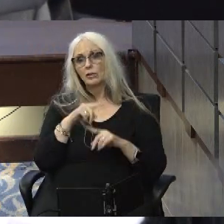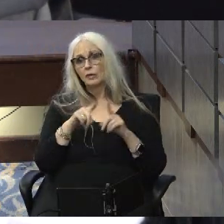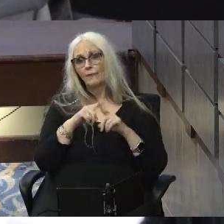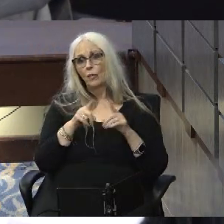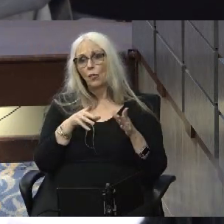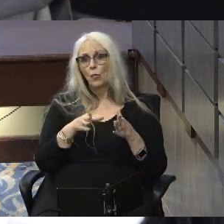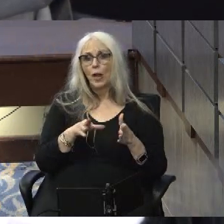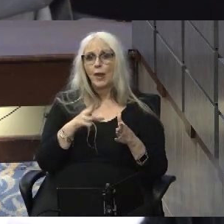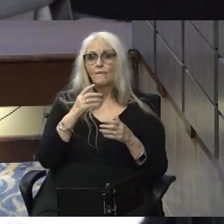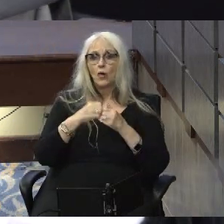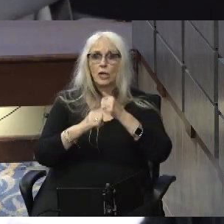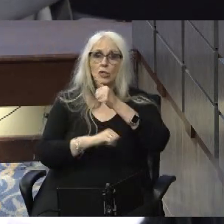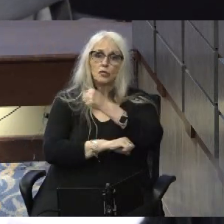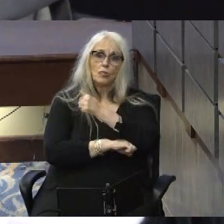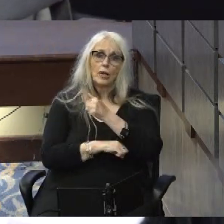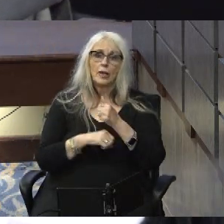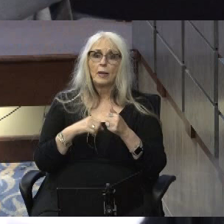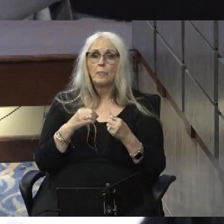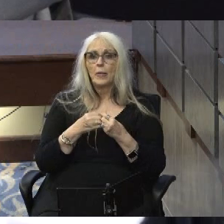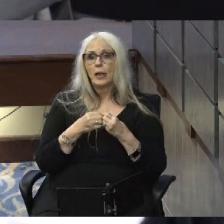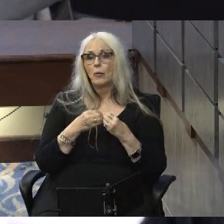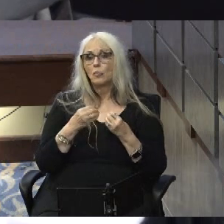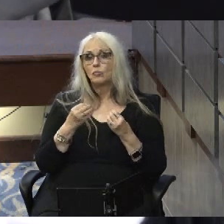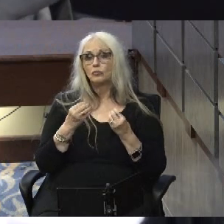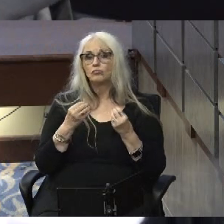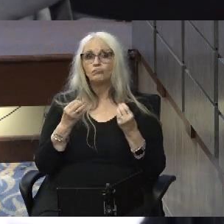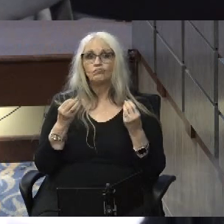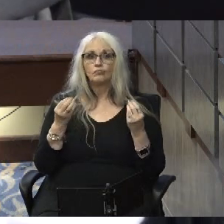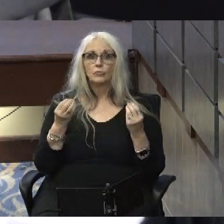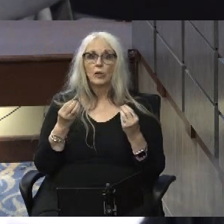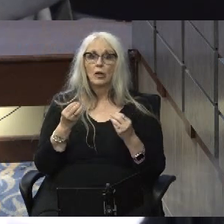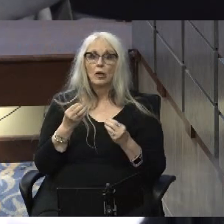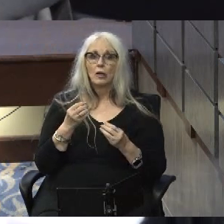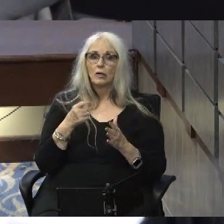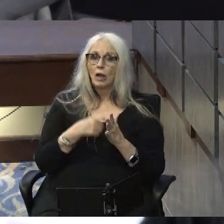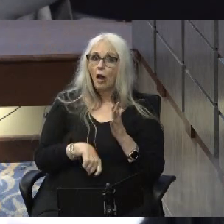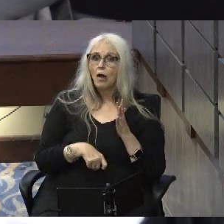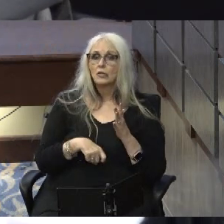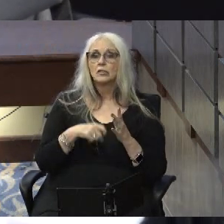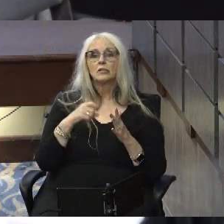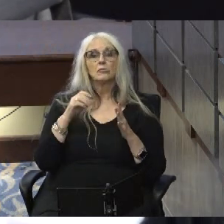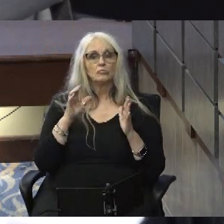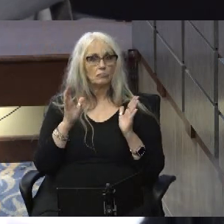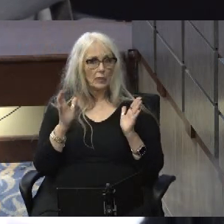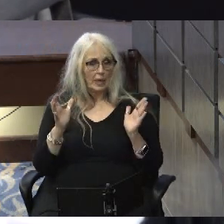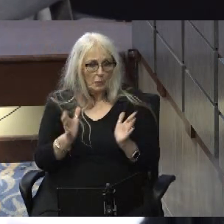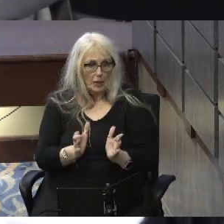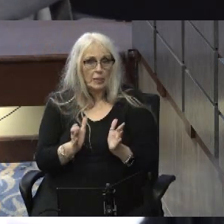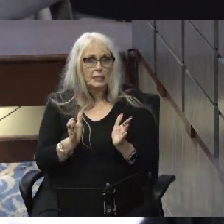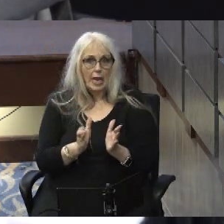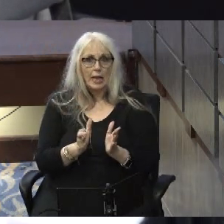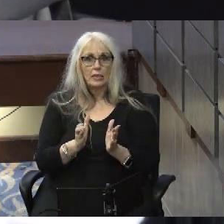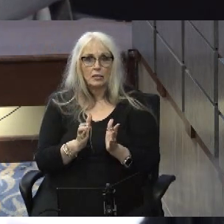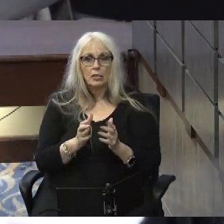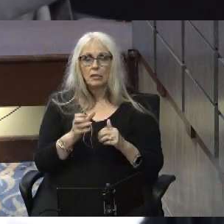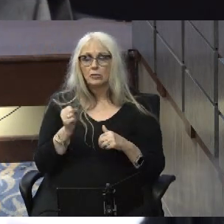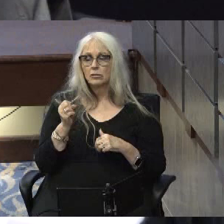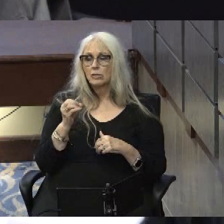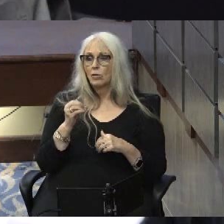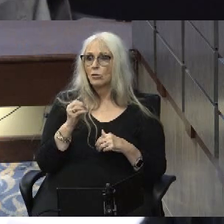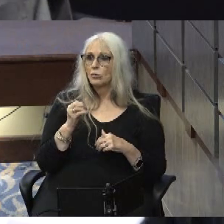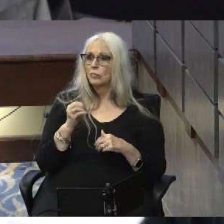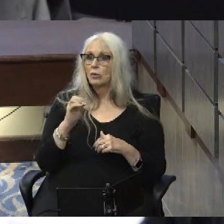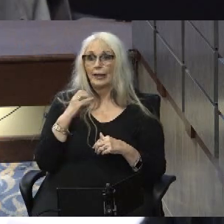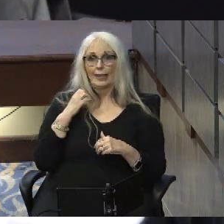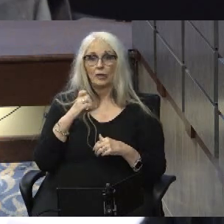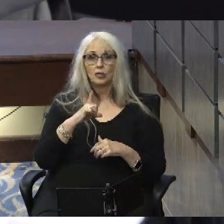to streamline that process as well. Good. And to hopefully cost contain as well. But I think the